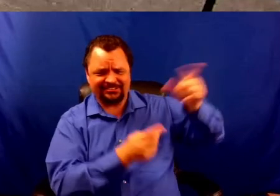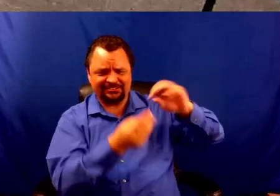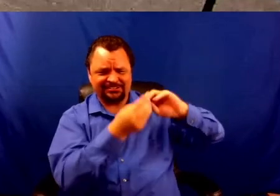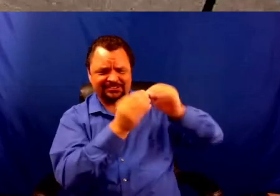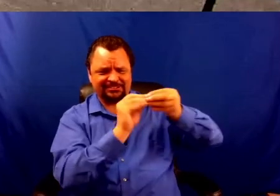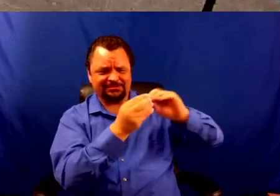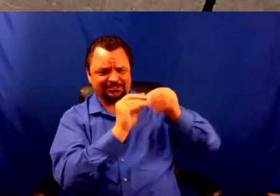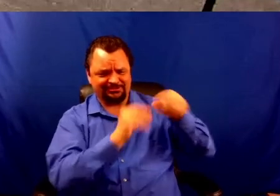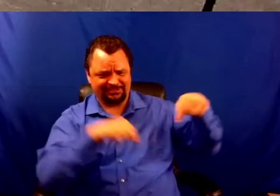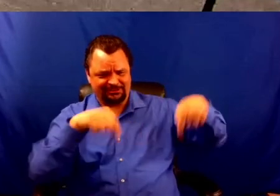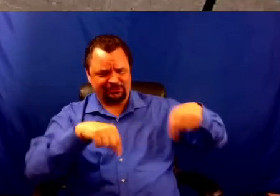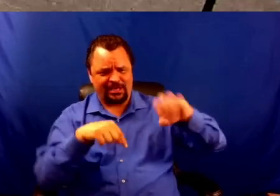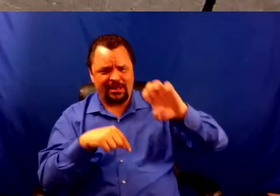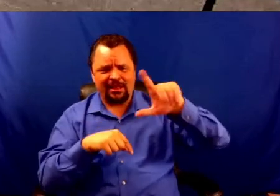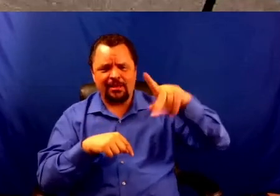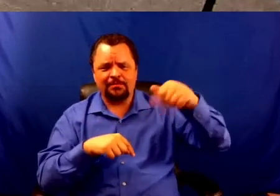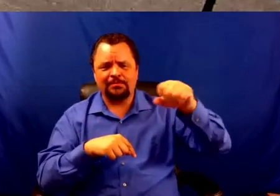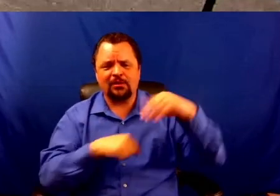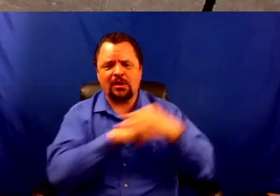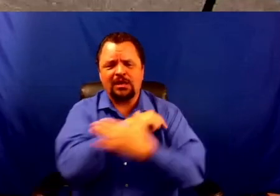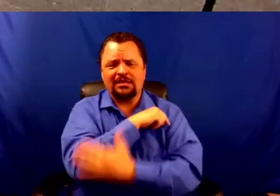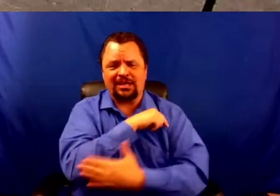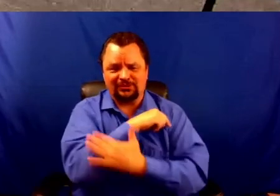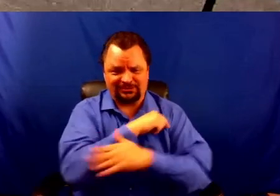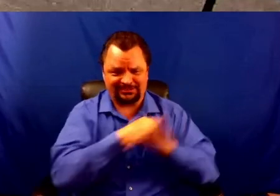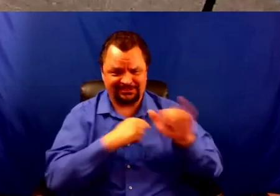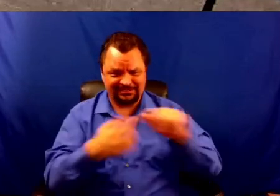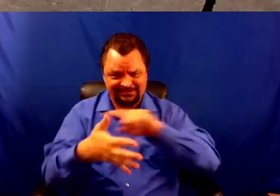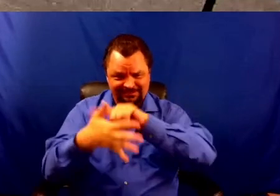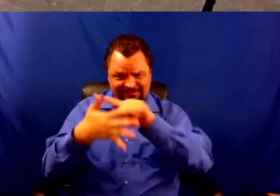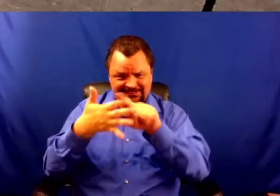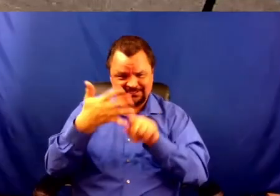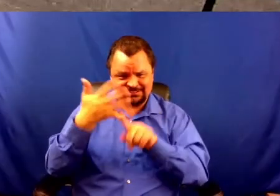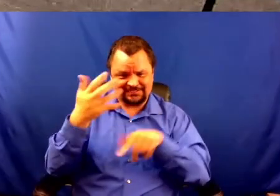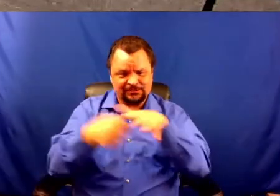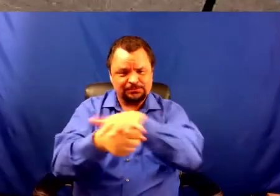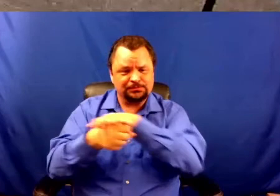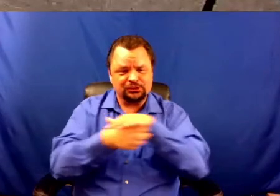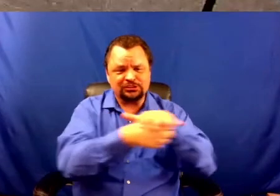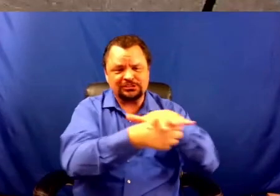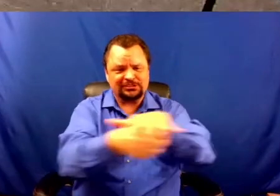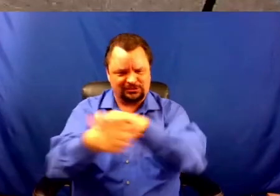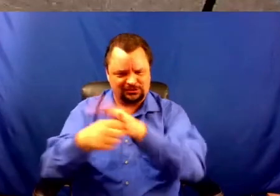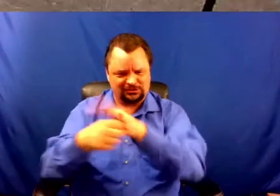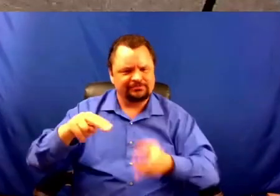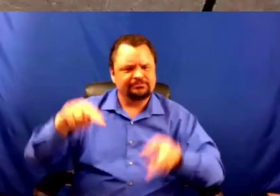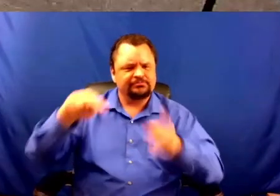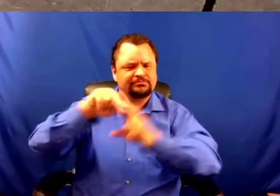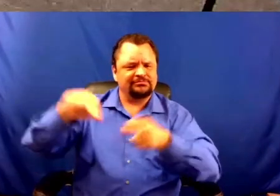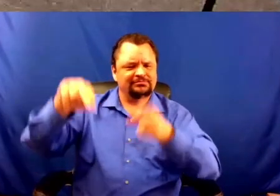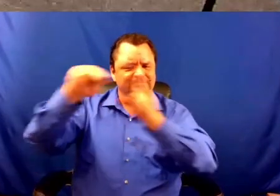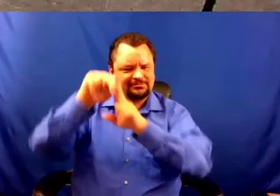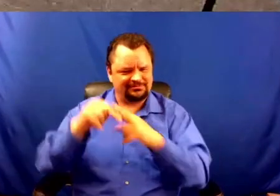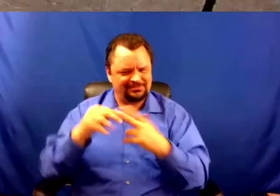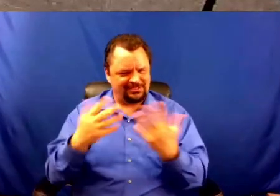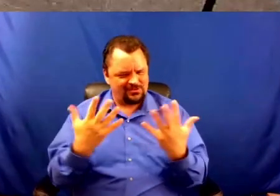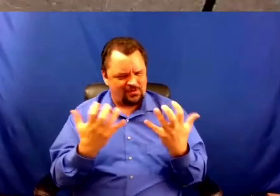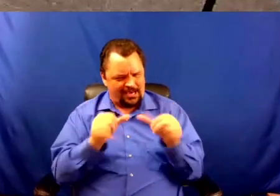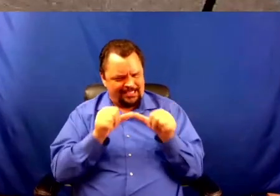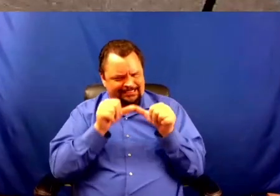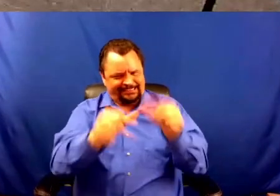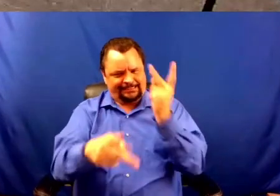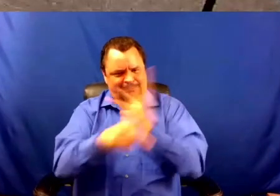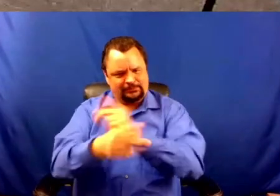increasing those positions with the county ask for critical needs. We need to maintain it. And I would also say to Dr.